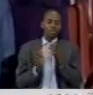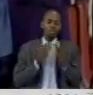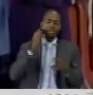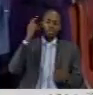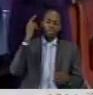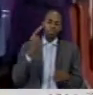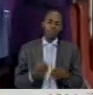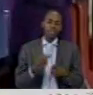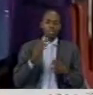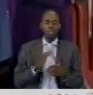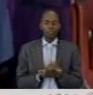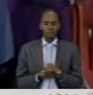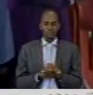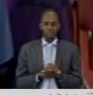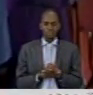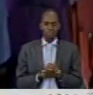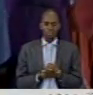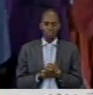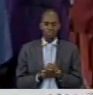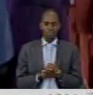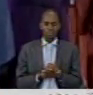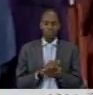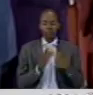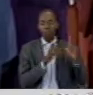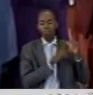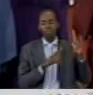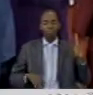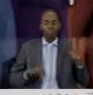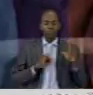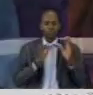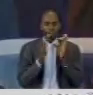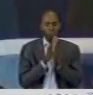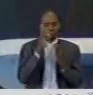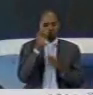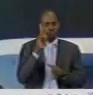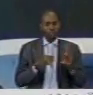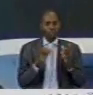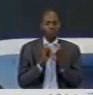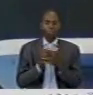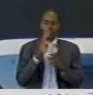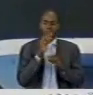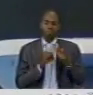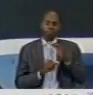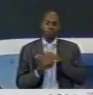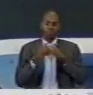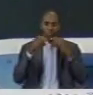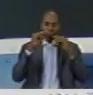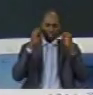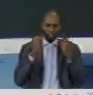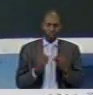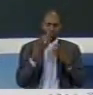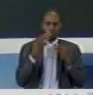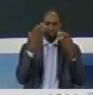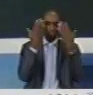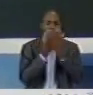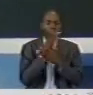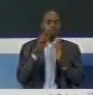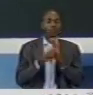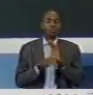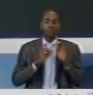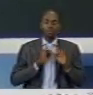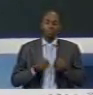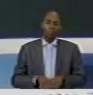name Lord I pray for the sound of the power of Darkness I break that